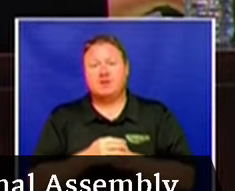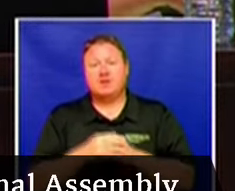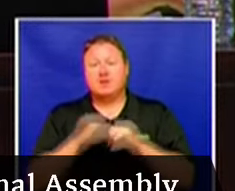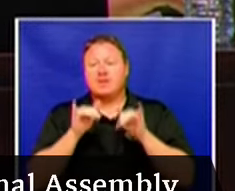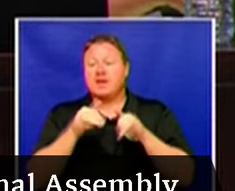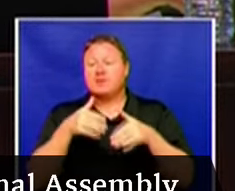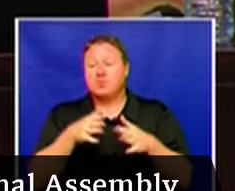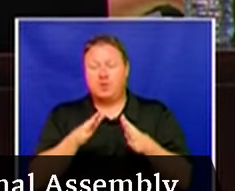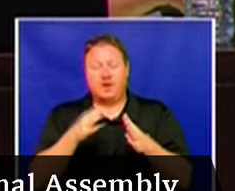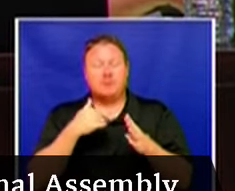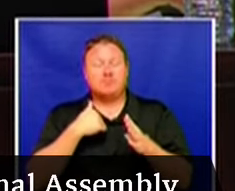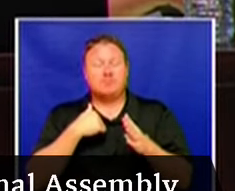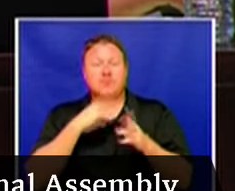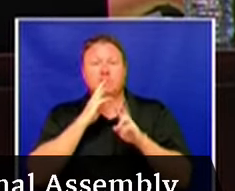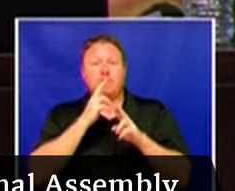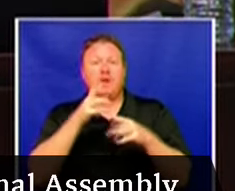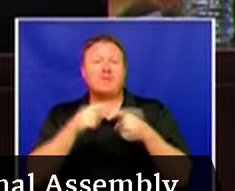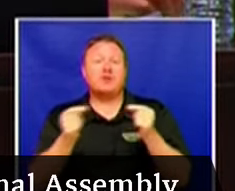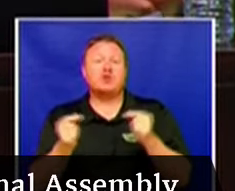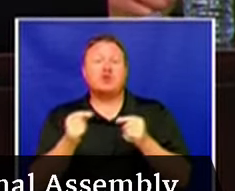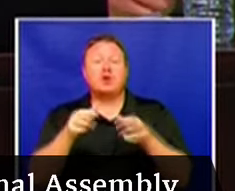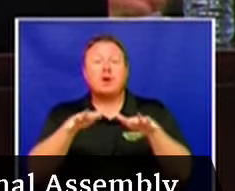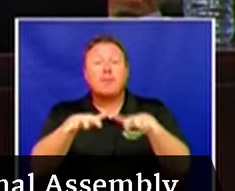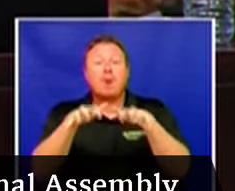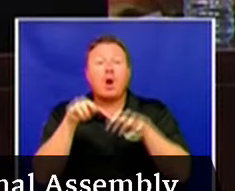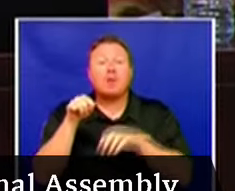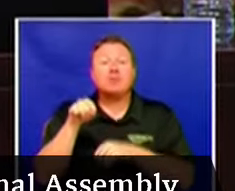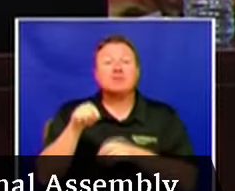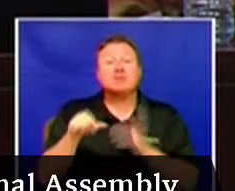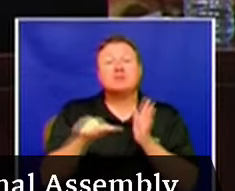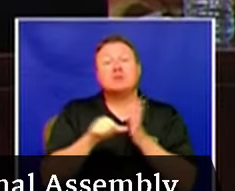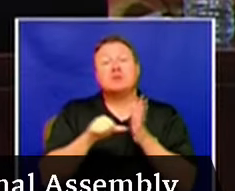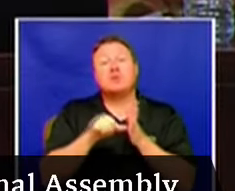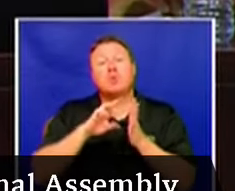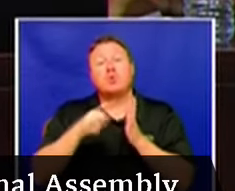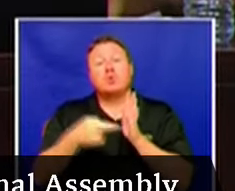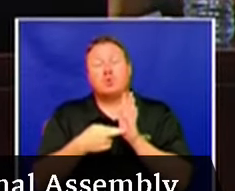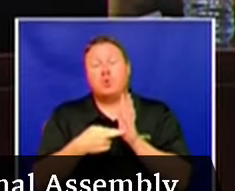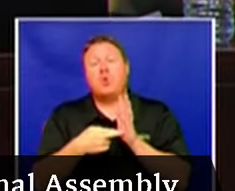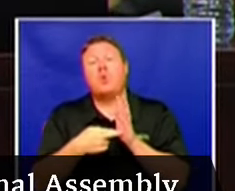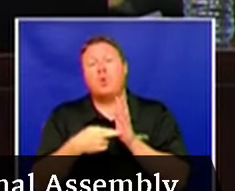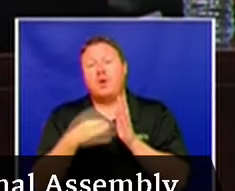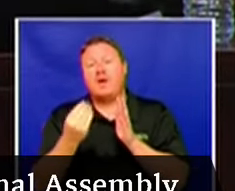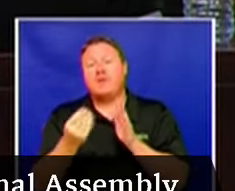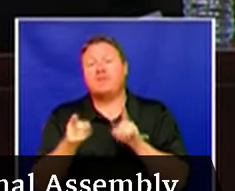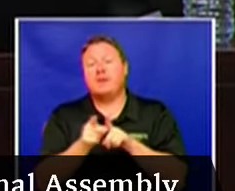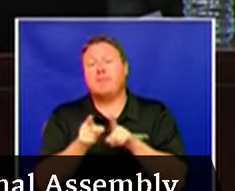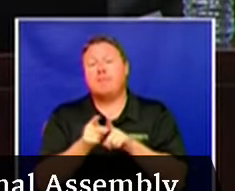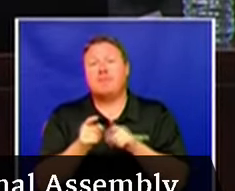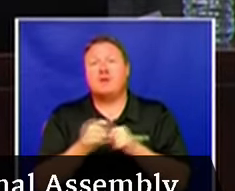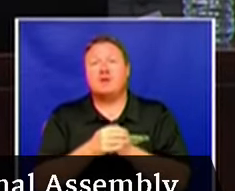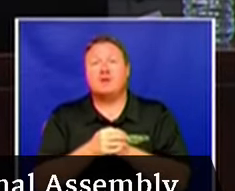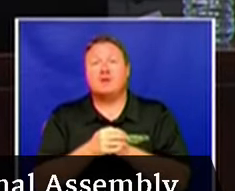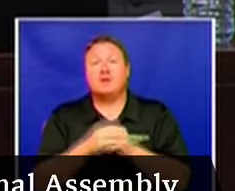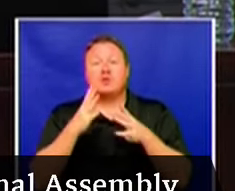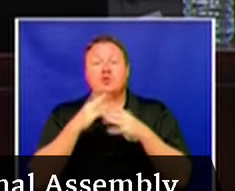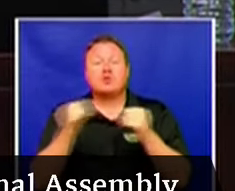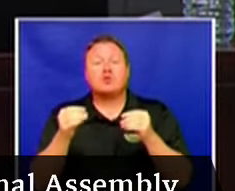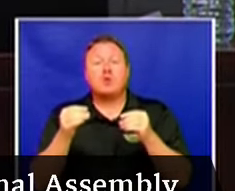said, Parliament has an important role to play too in combating